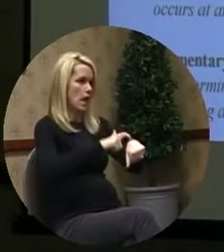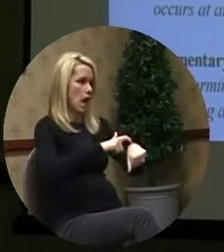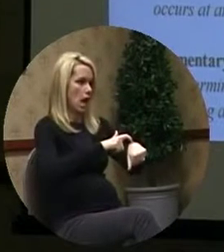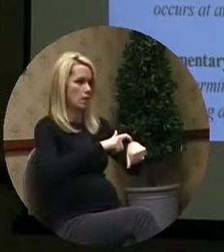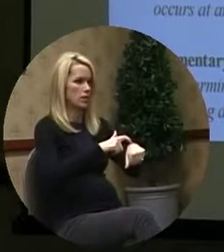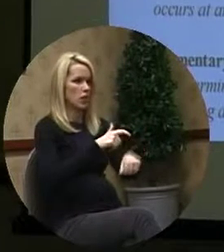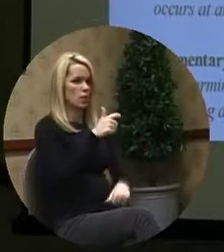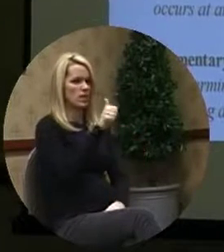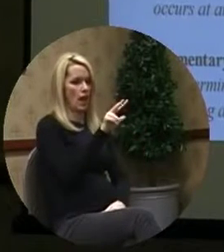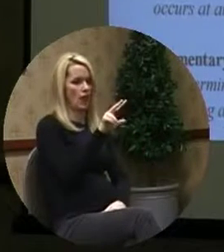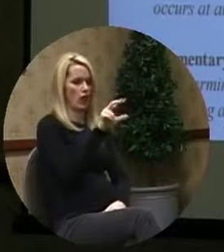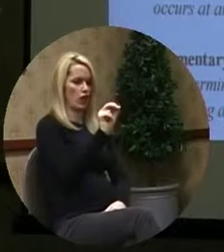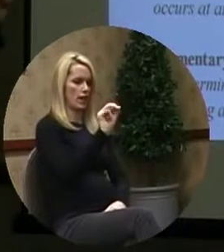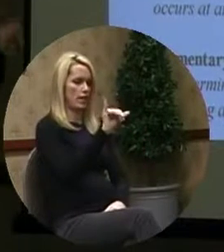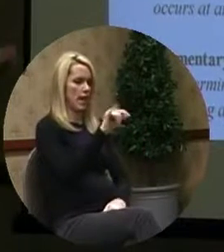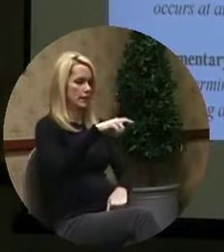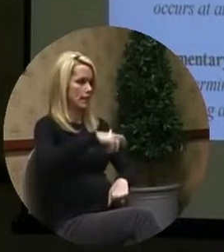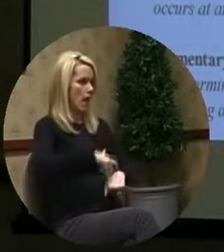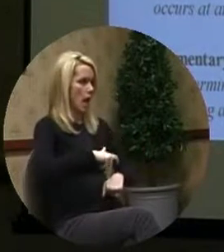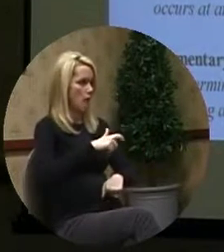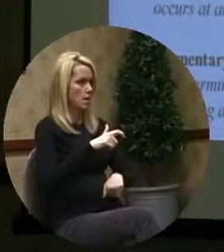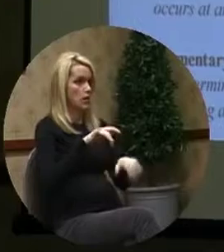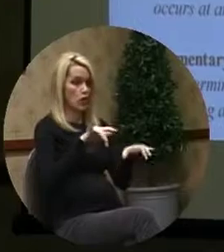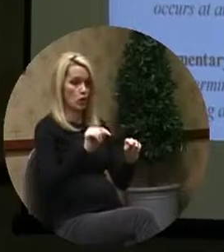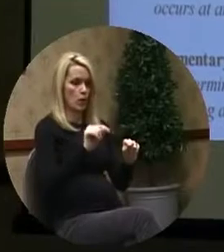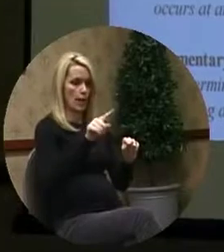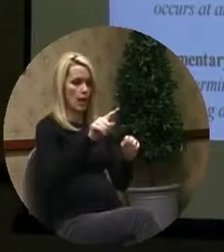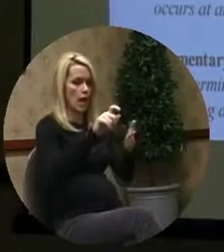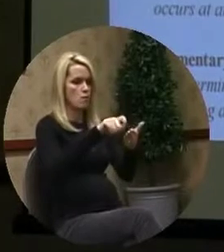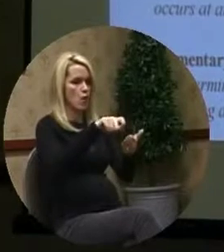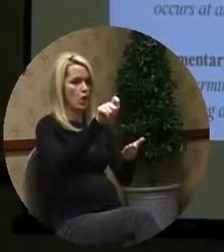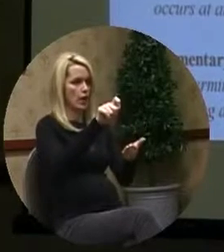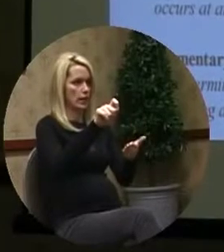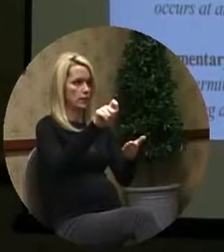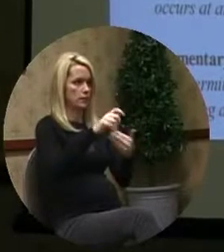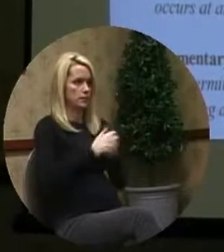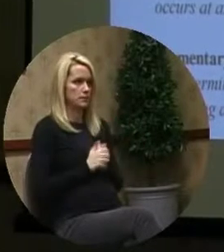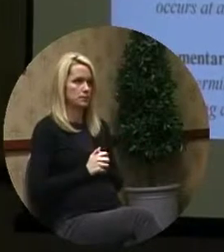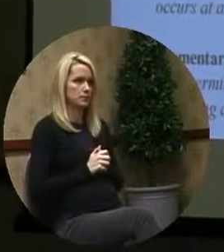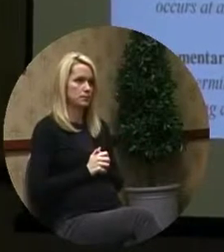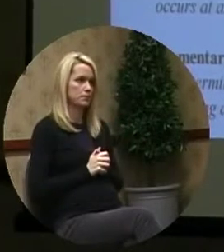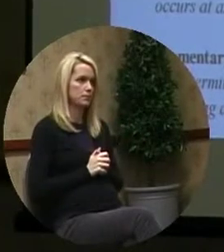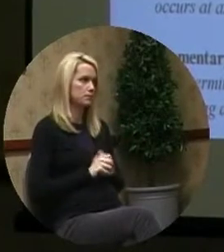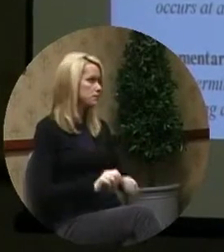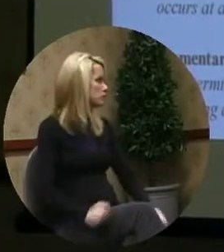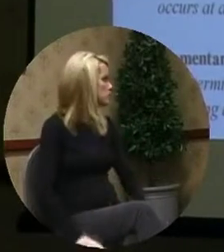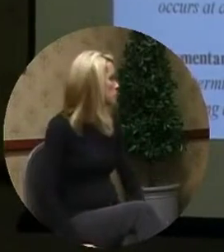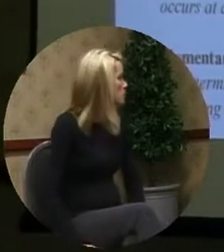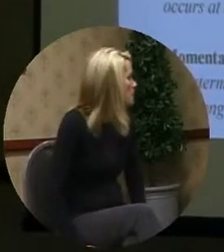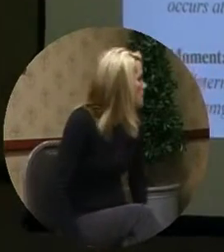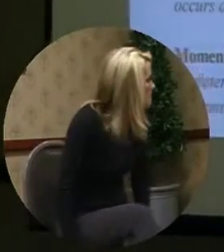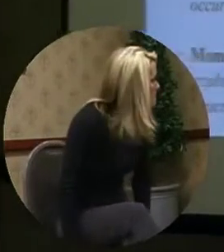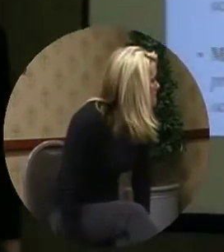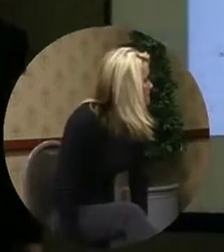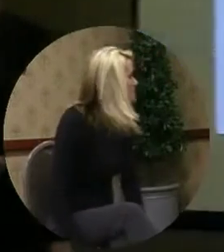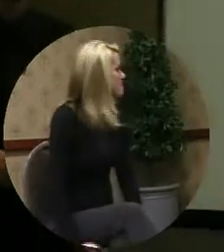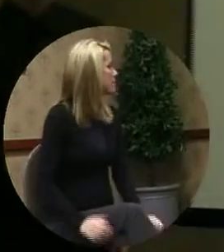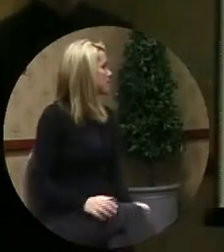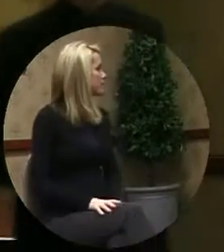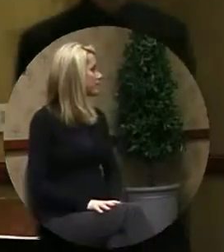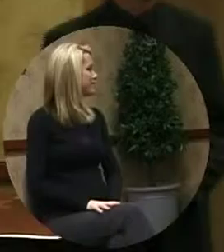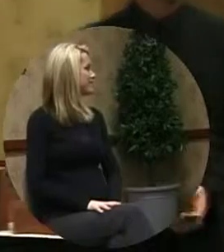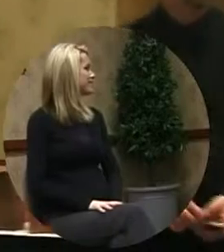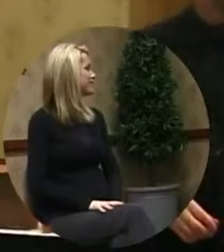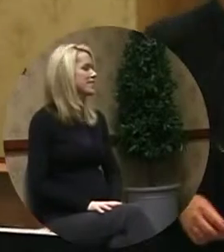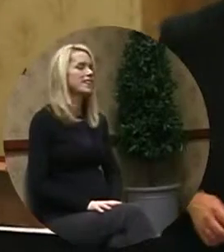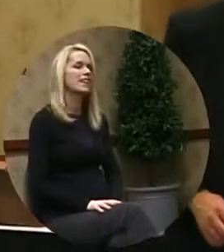look at 10:30, and at 10:30, if they're doing it, I mark it. Okay. So as you look at this, we're going to be looking at